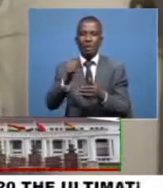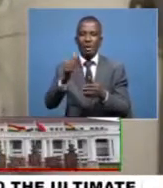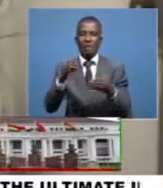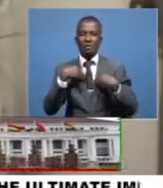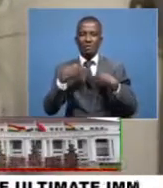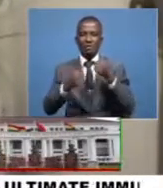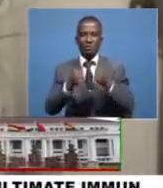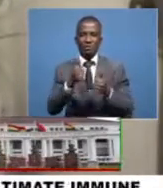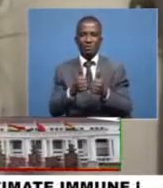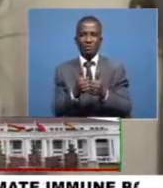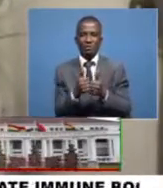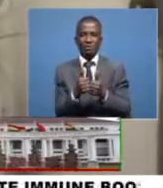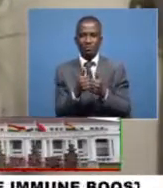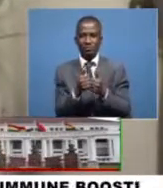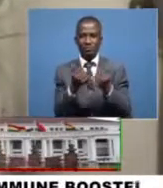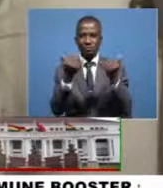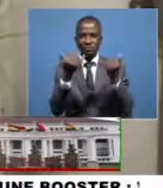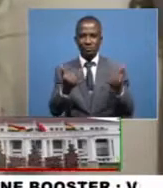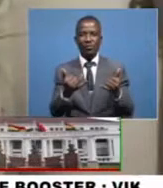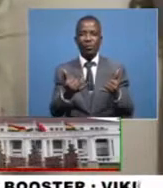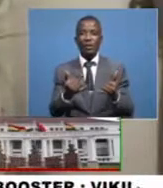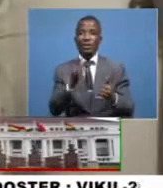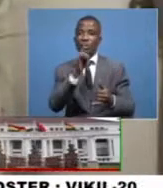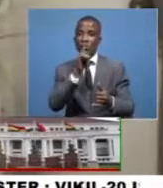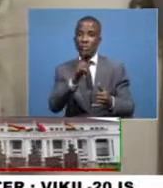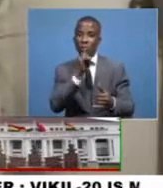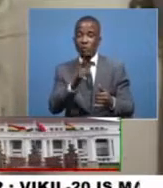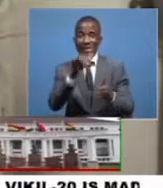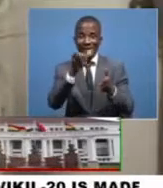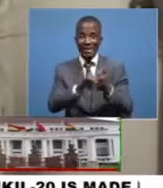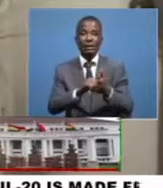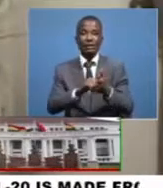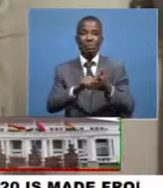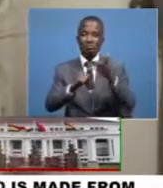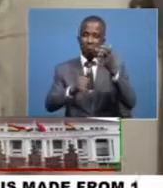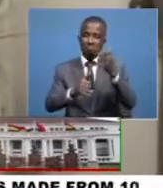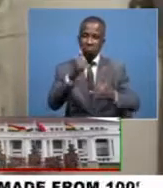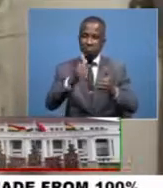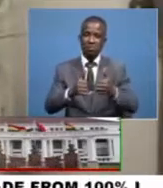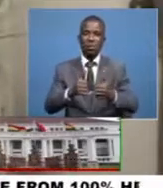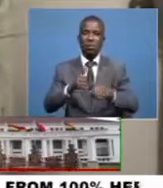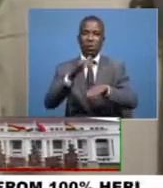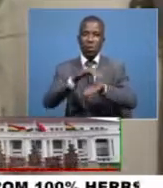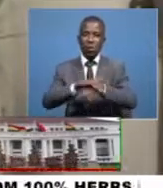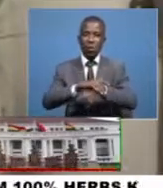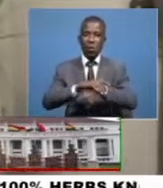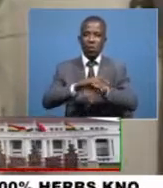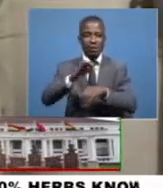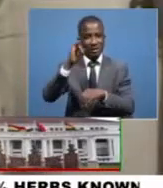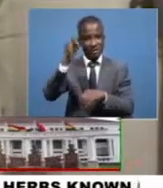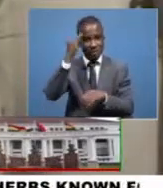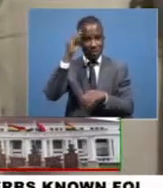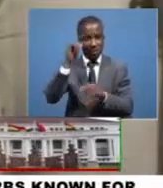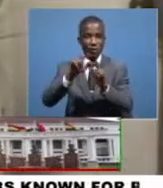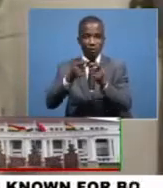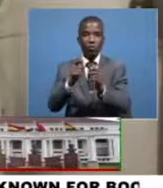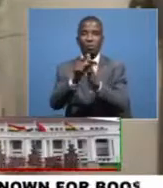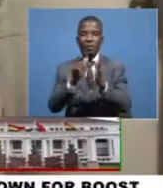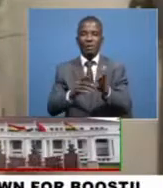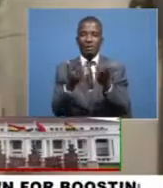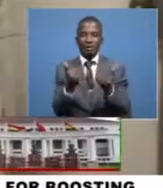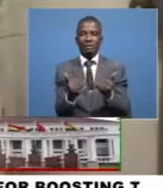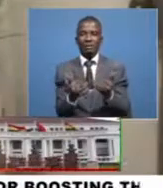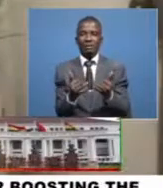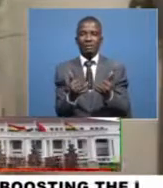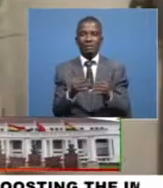by the petitioner. So generally speaking, that burden is on the petitioner in a case, in an